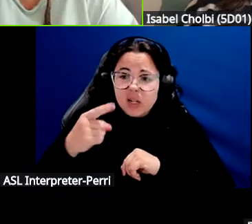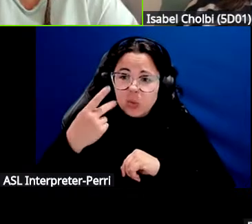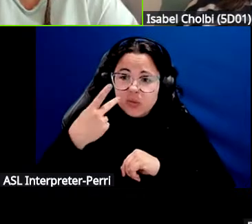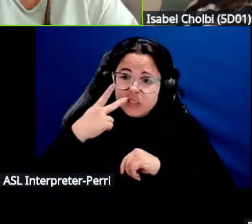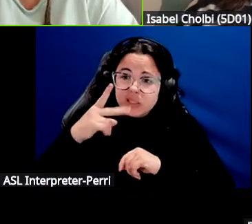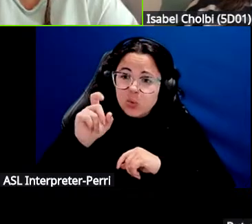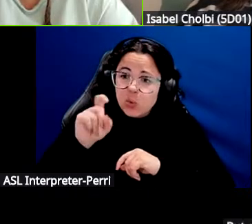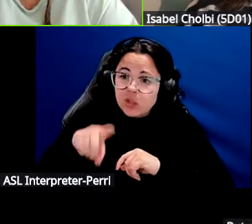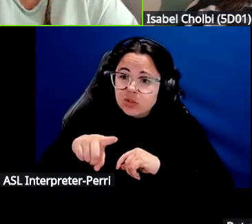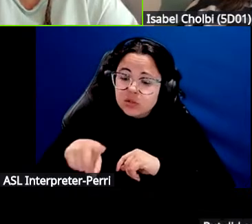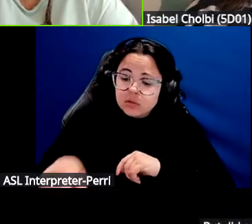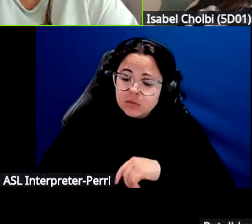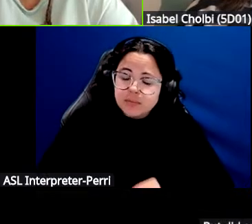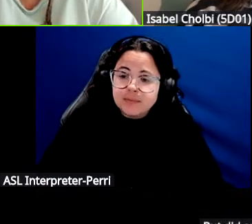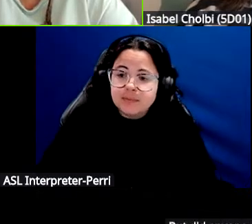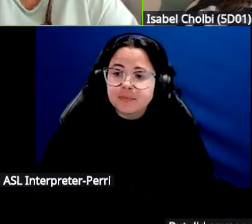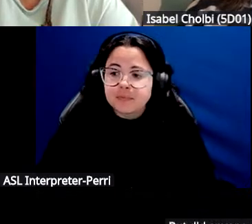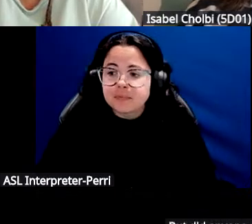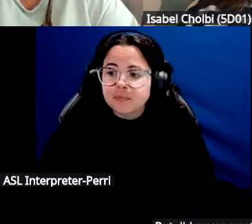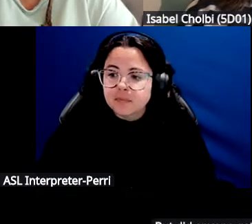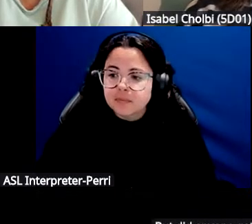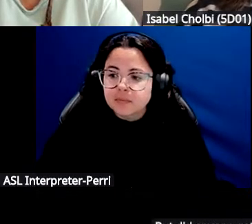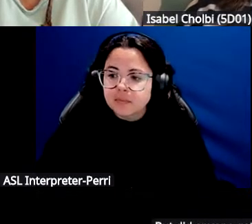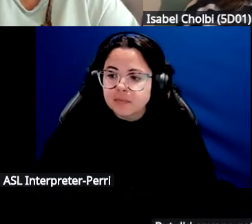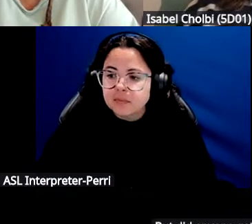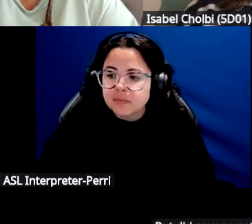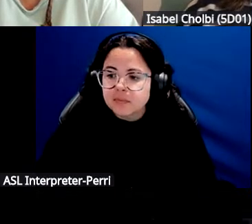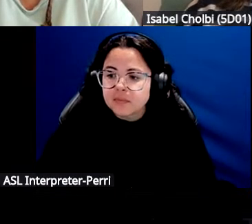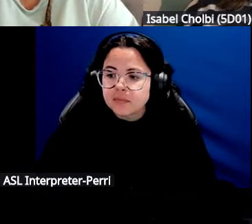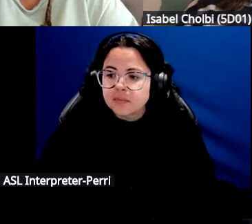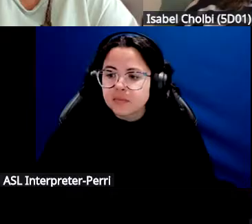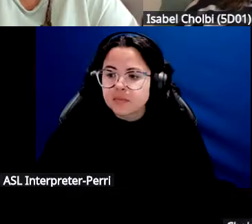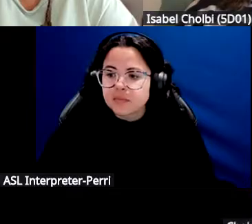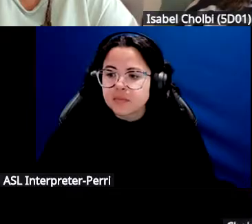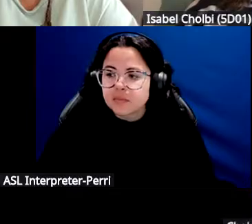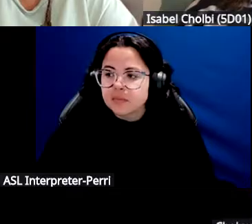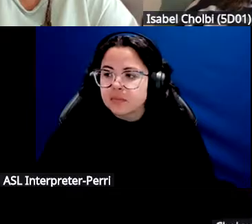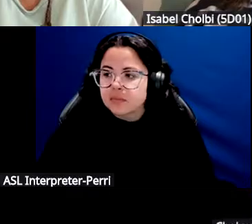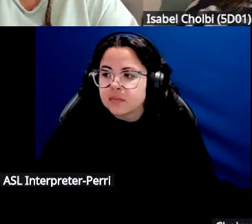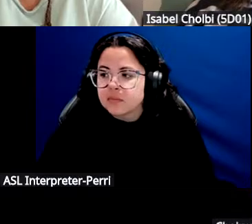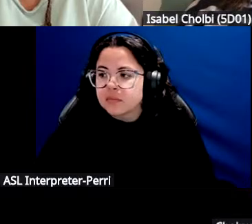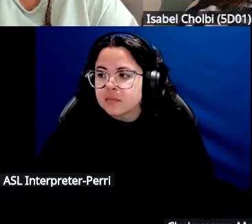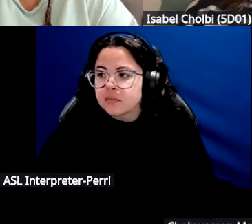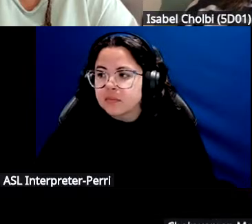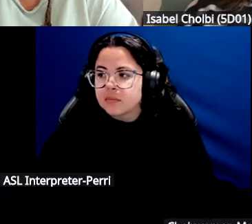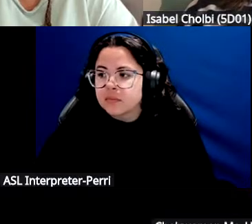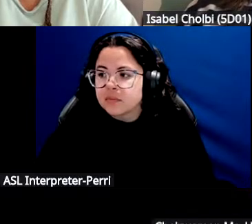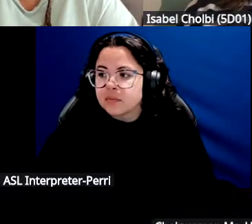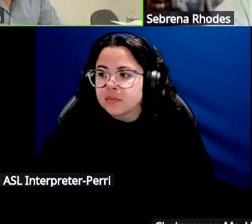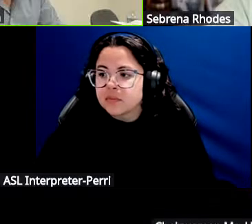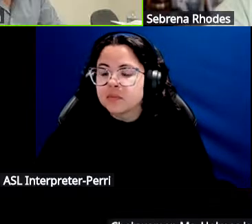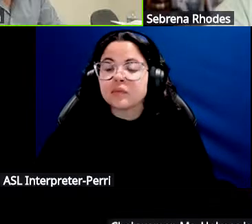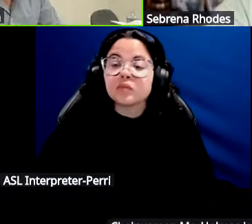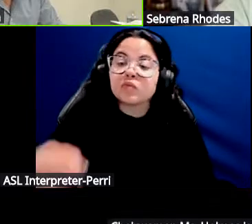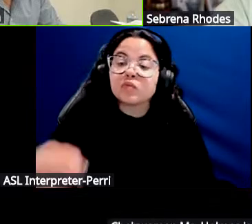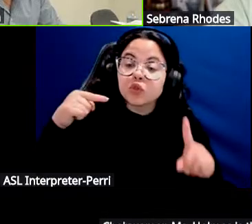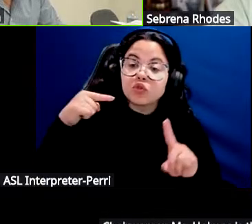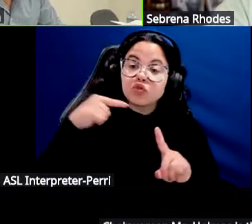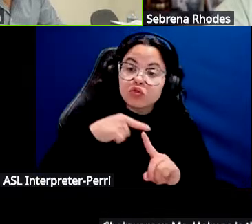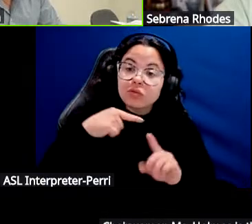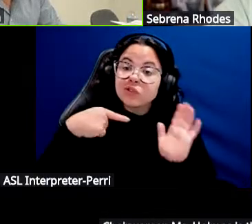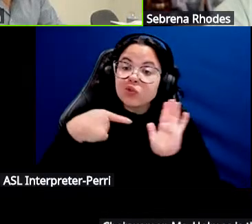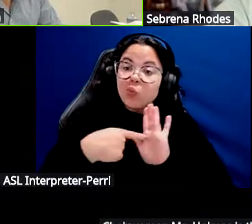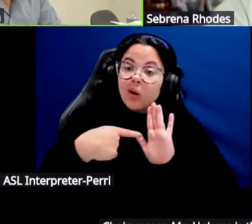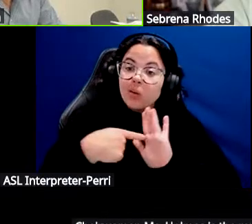question from Ms. Holmes? Chairwoman, Ms. Holmes is the representative that wanted to speak on